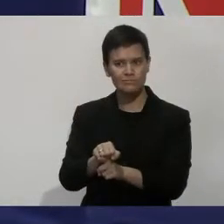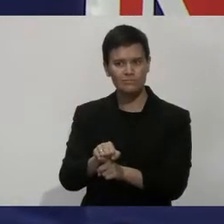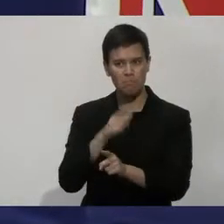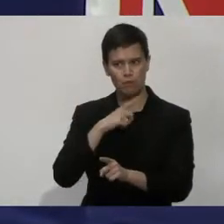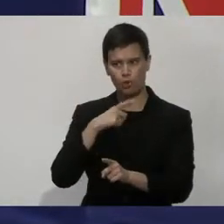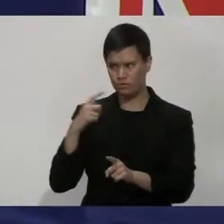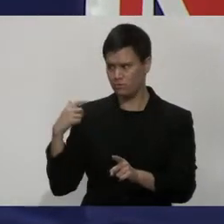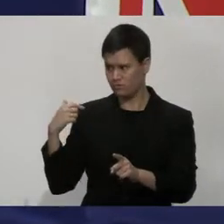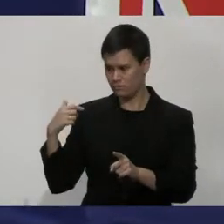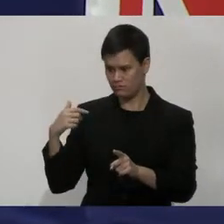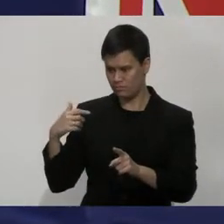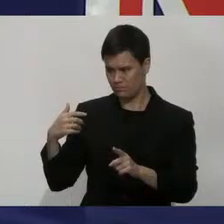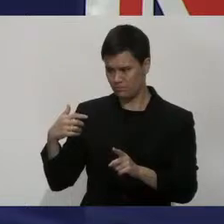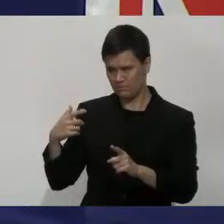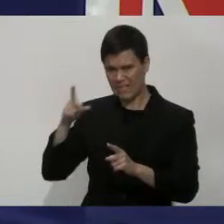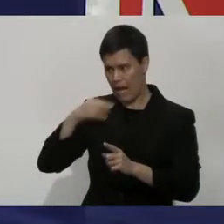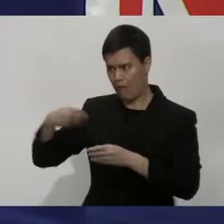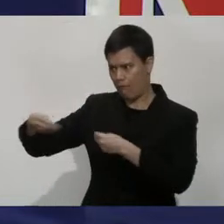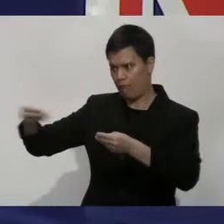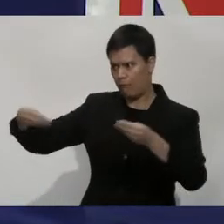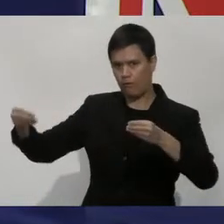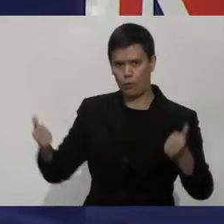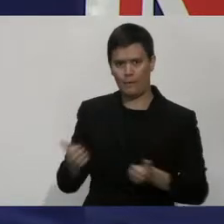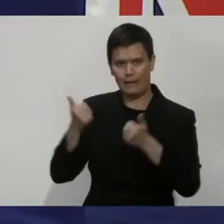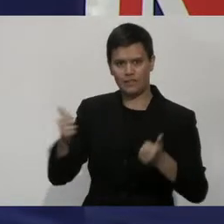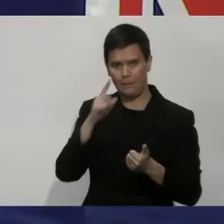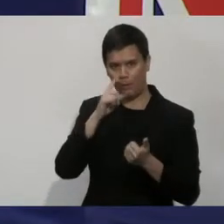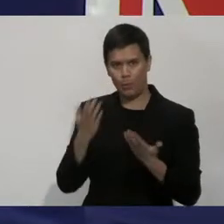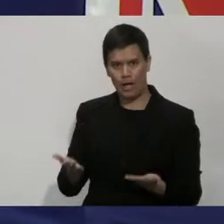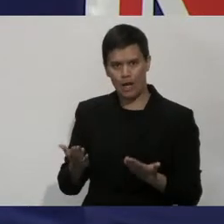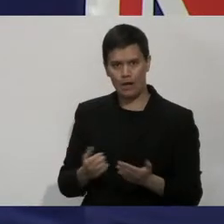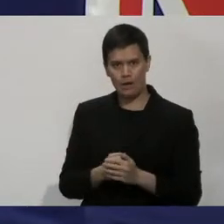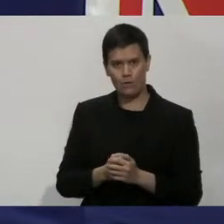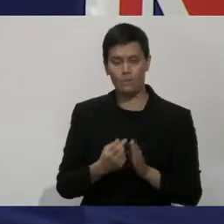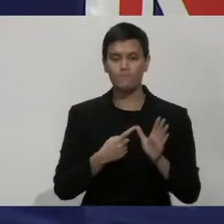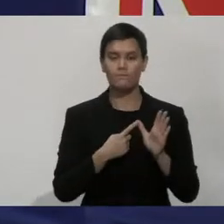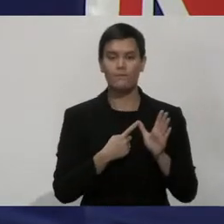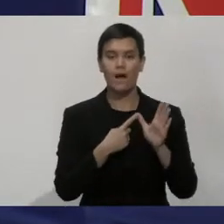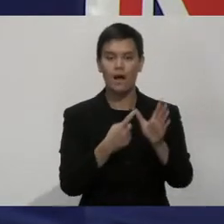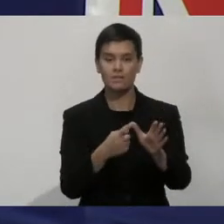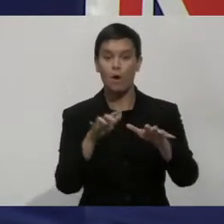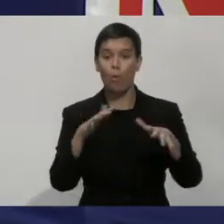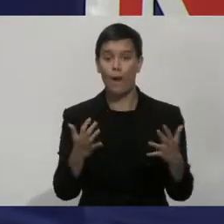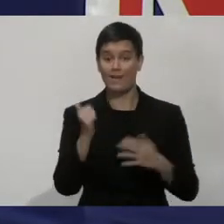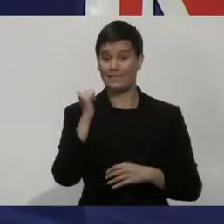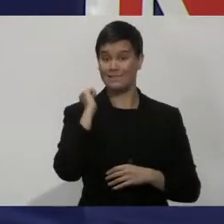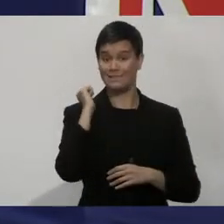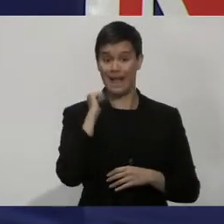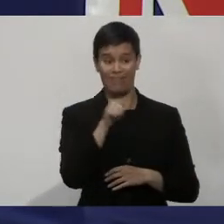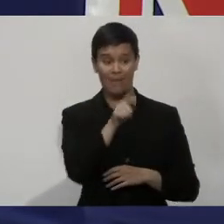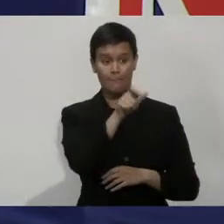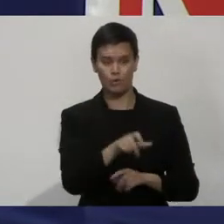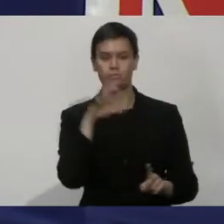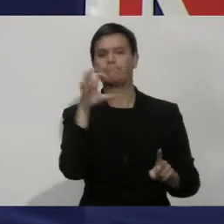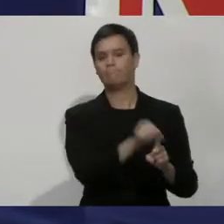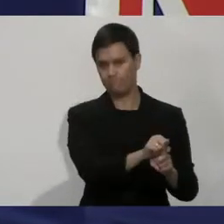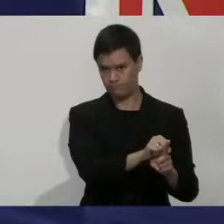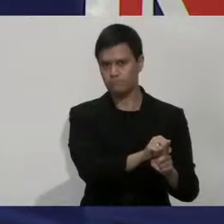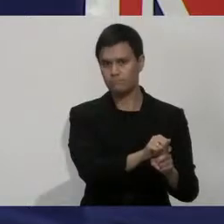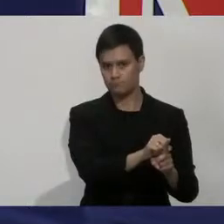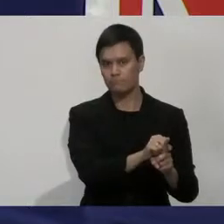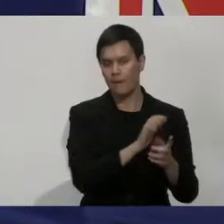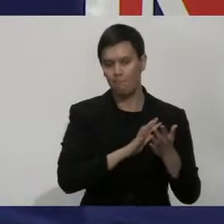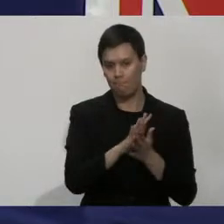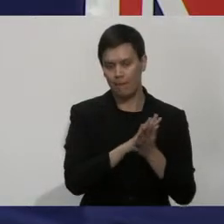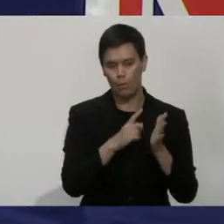so just reflecting, if the case was reported, I think the case was reported yesterday, so on the 19th.